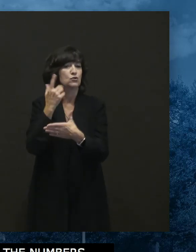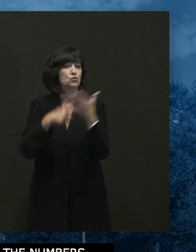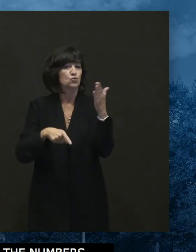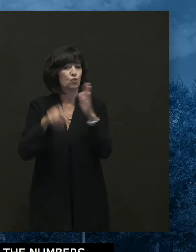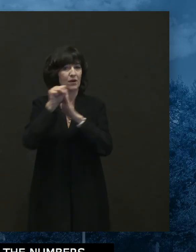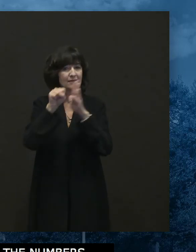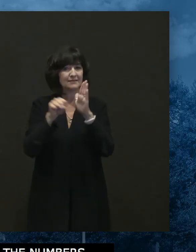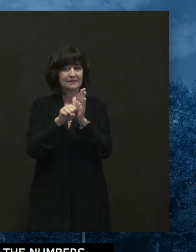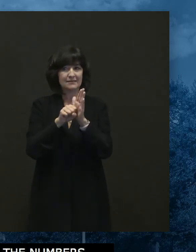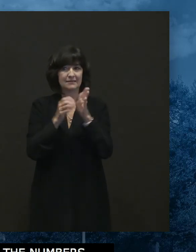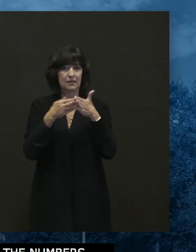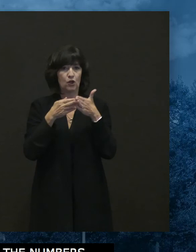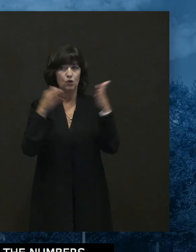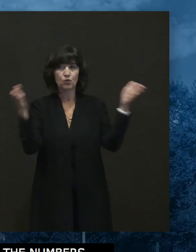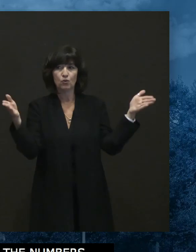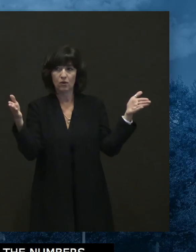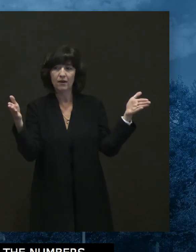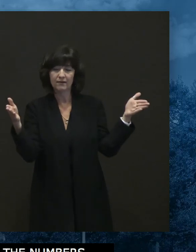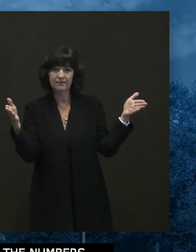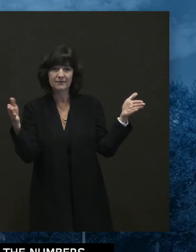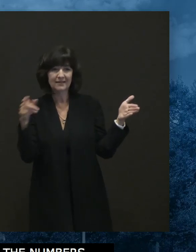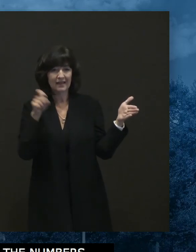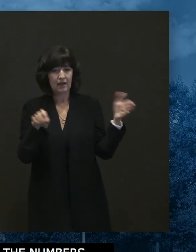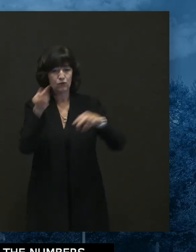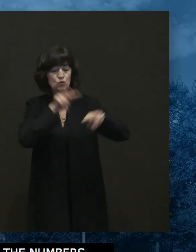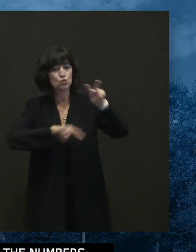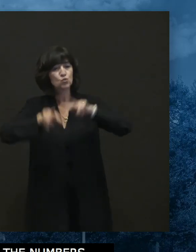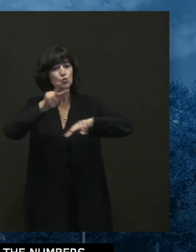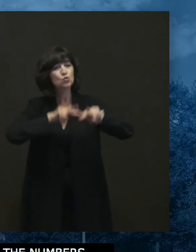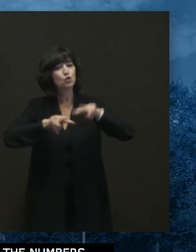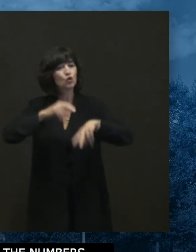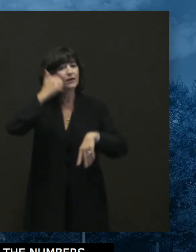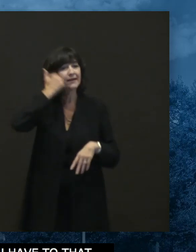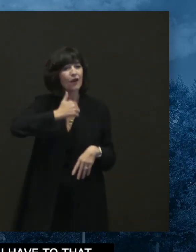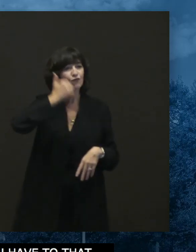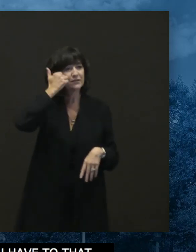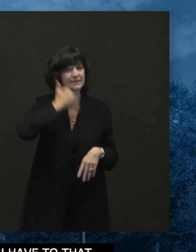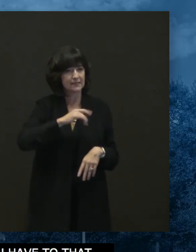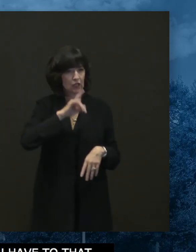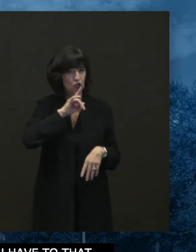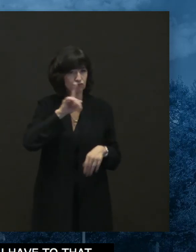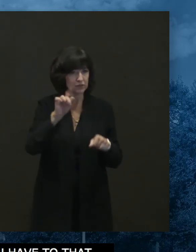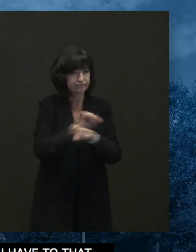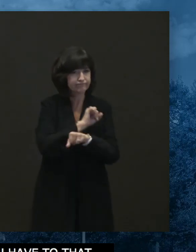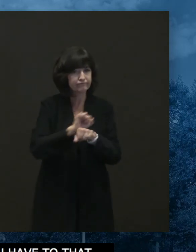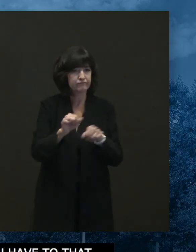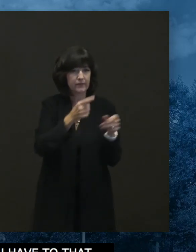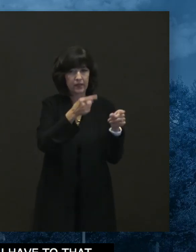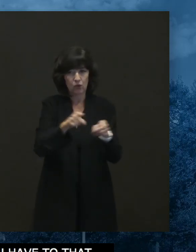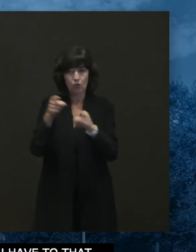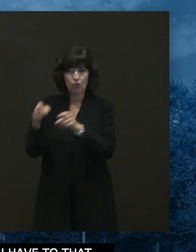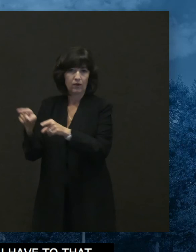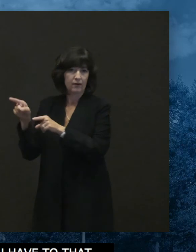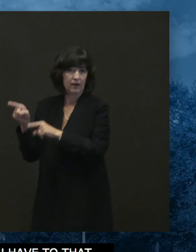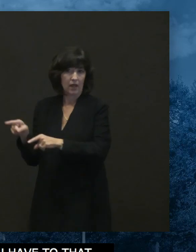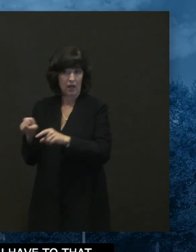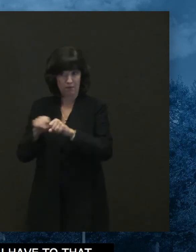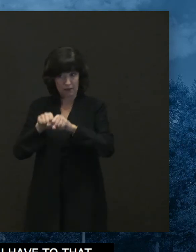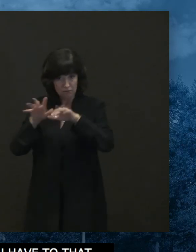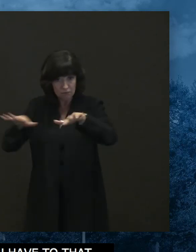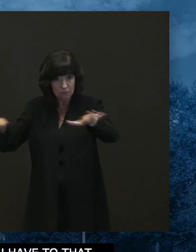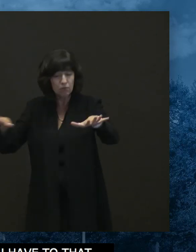then start to look at the situation on the ground and whether you're getting larger outbreaks or not.